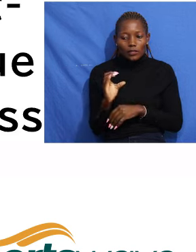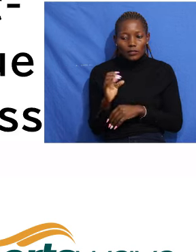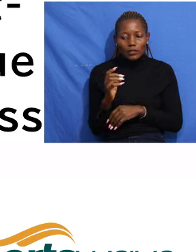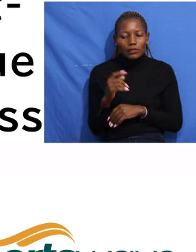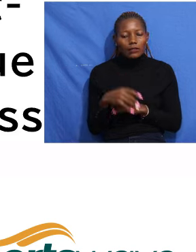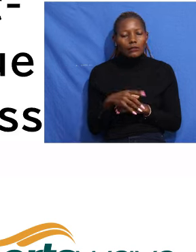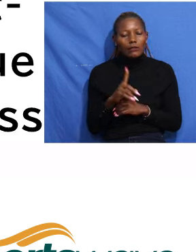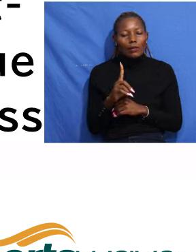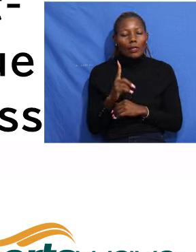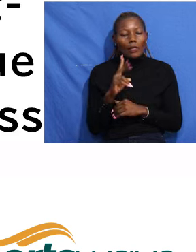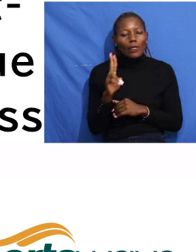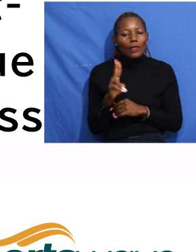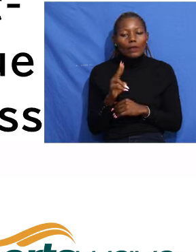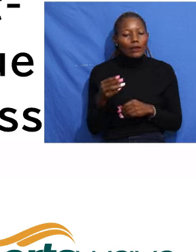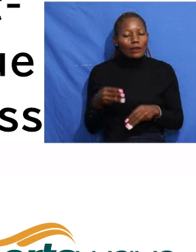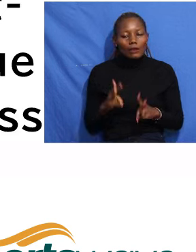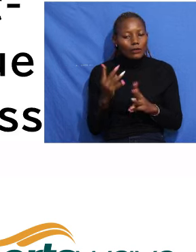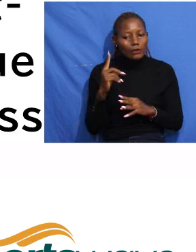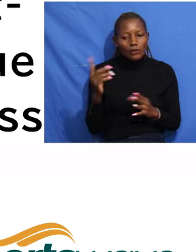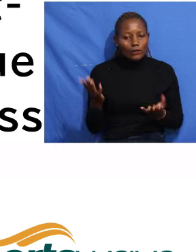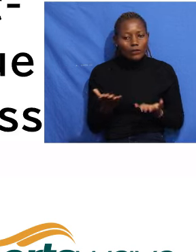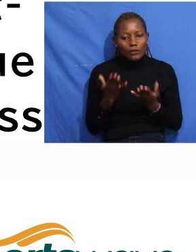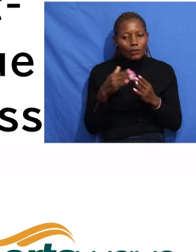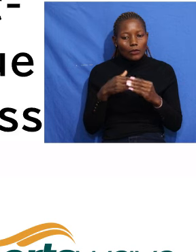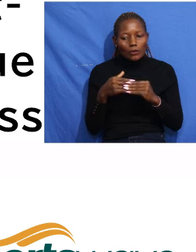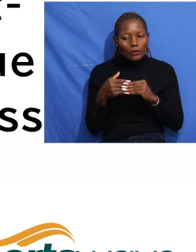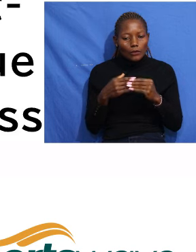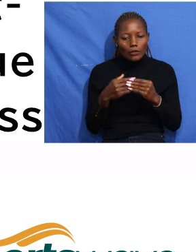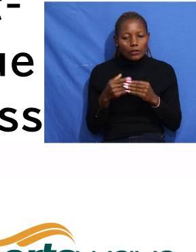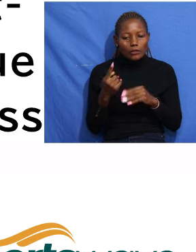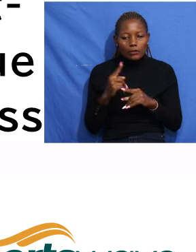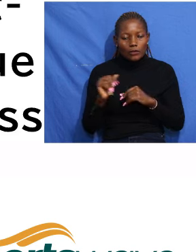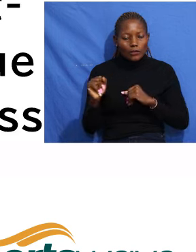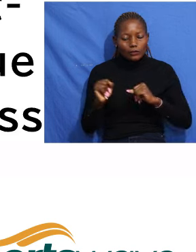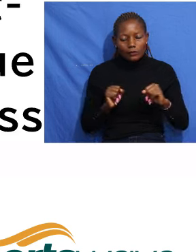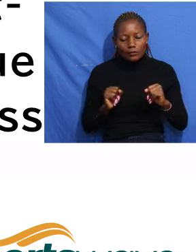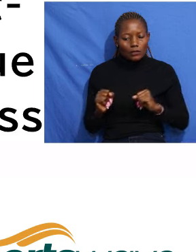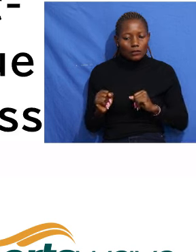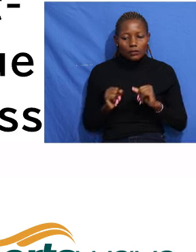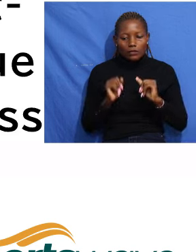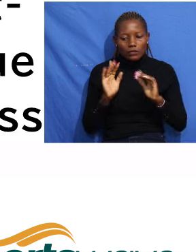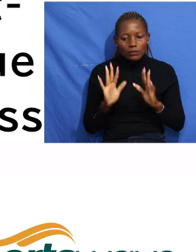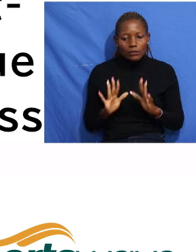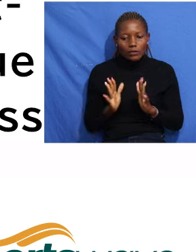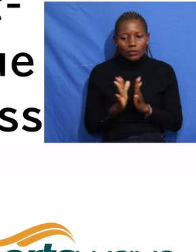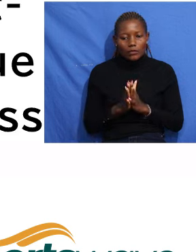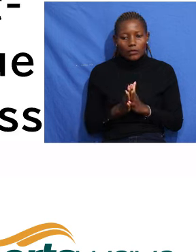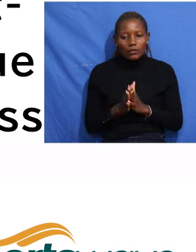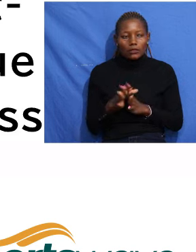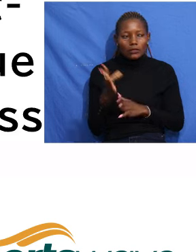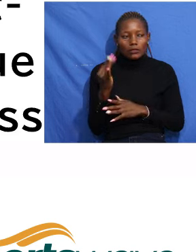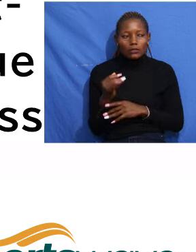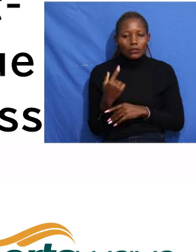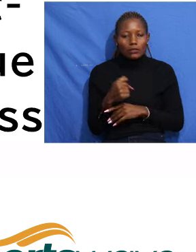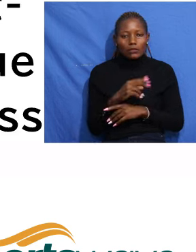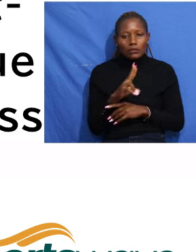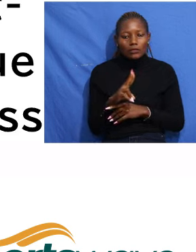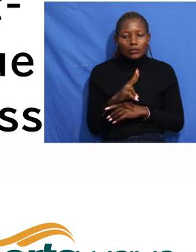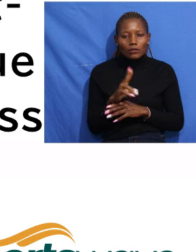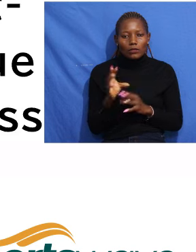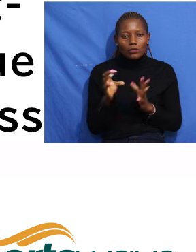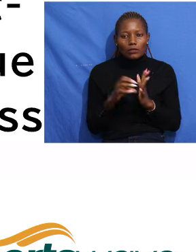of improving flexibility, but stretching is also widely used to reduce post-exercise fatigue and